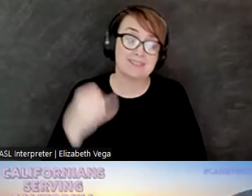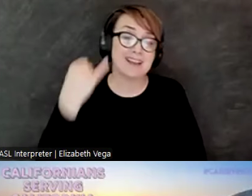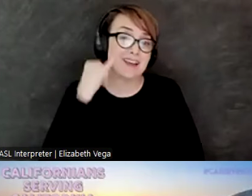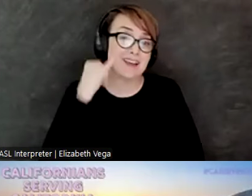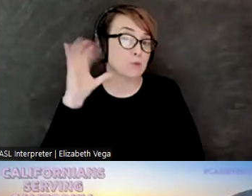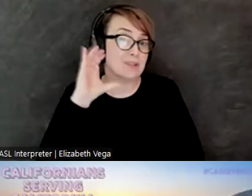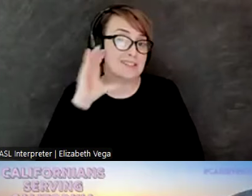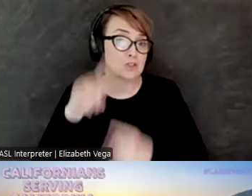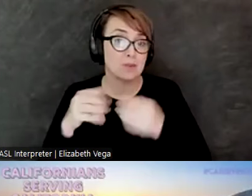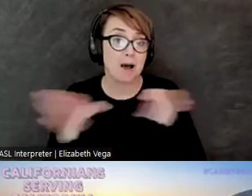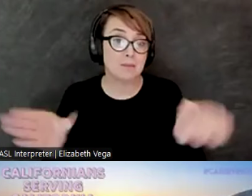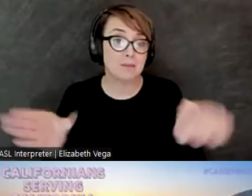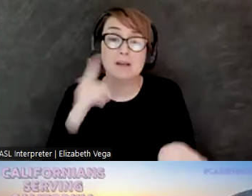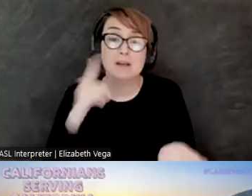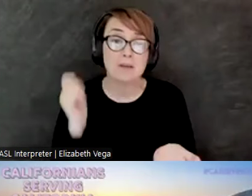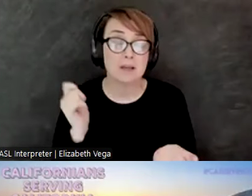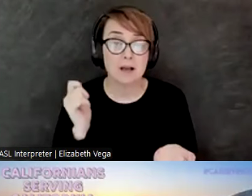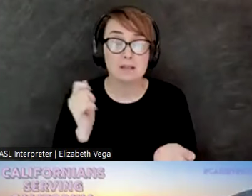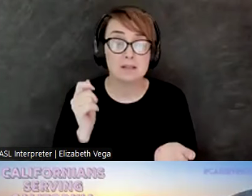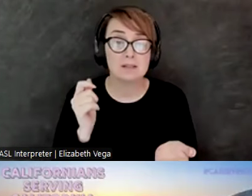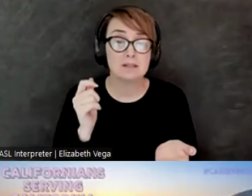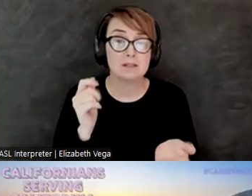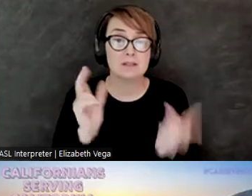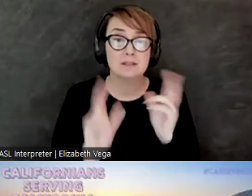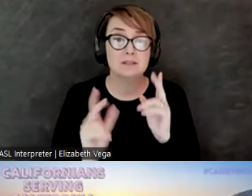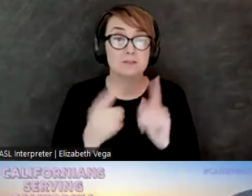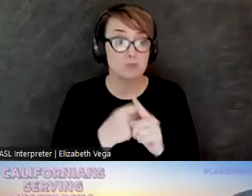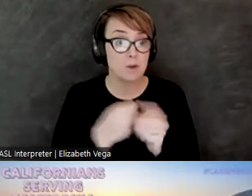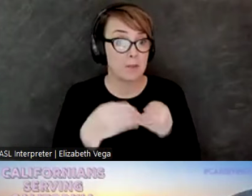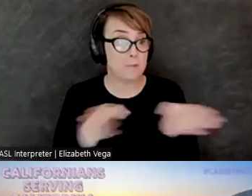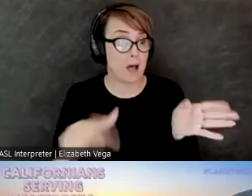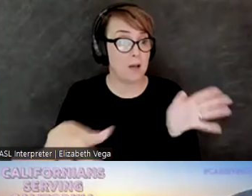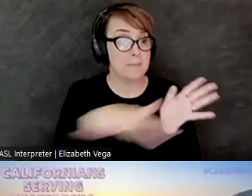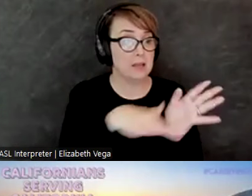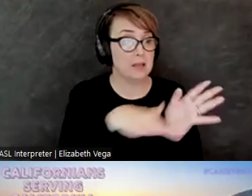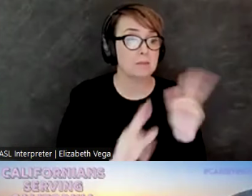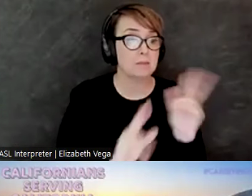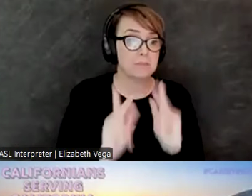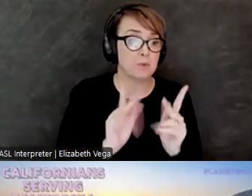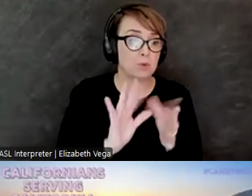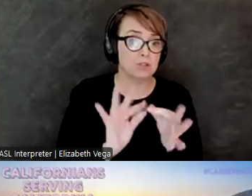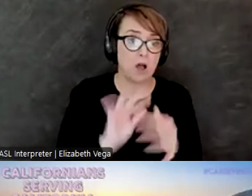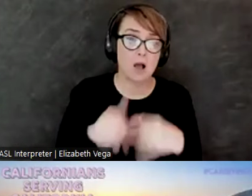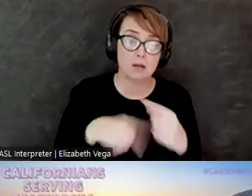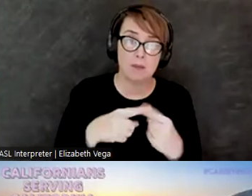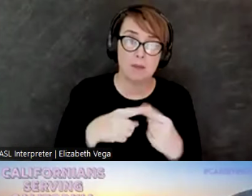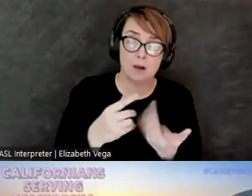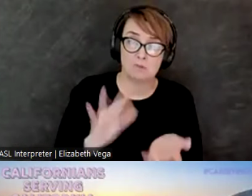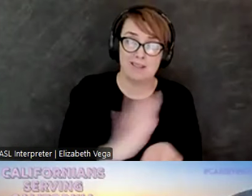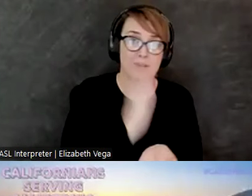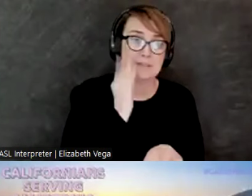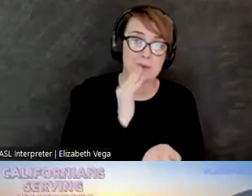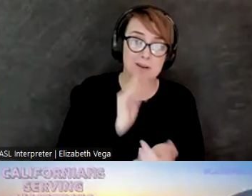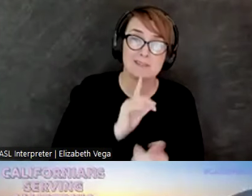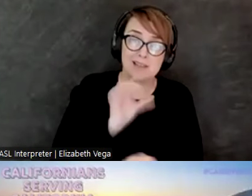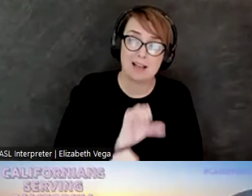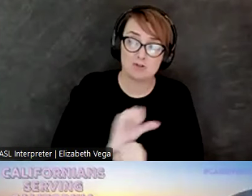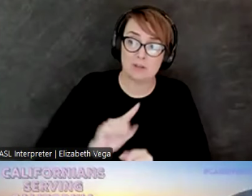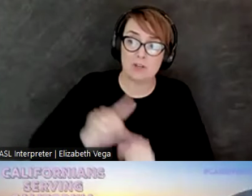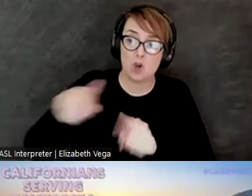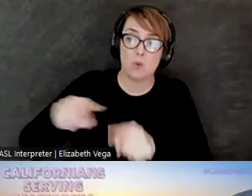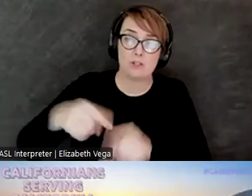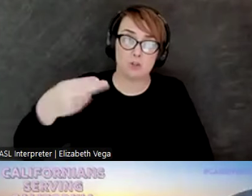because they're from the public. You will hear people who have actually gone to hearings, and